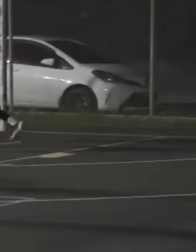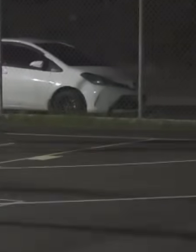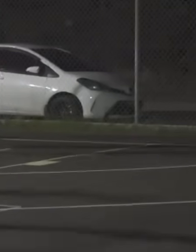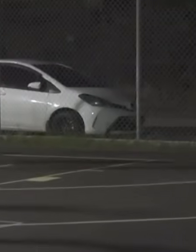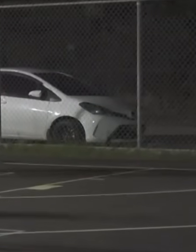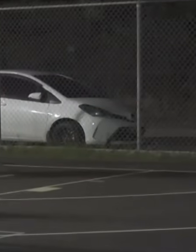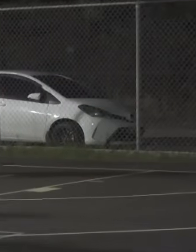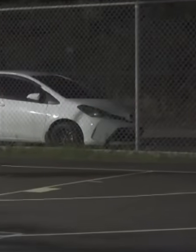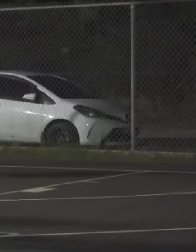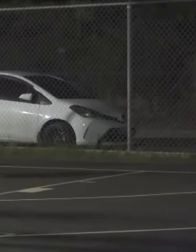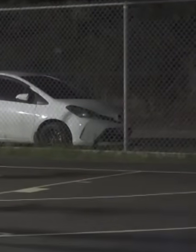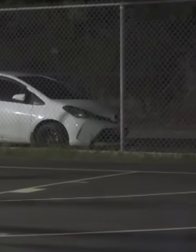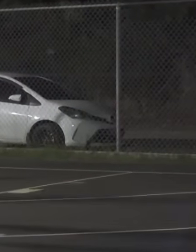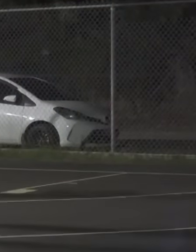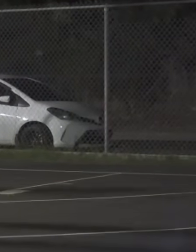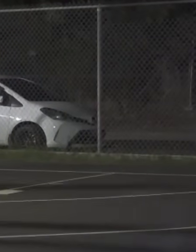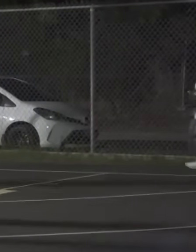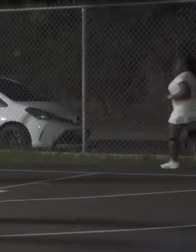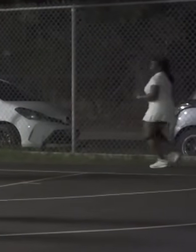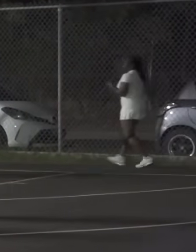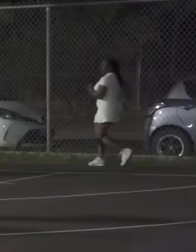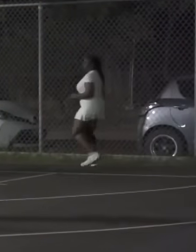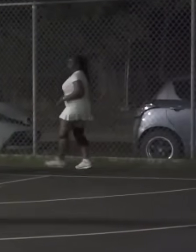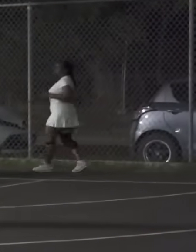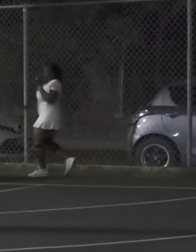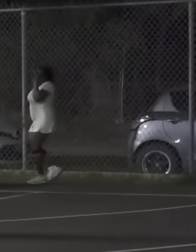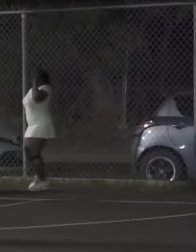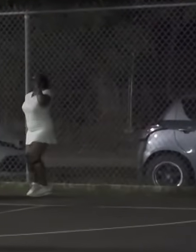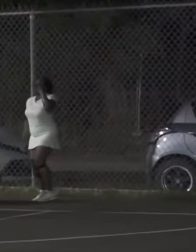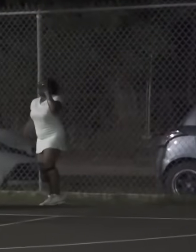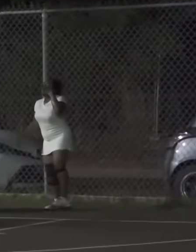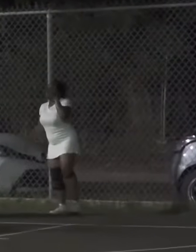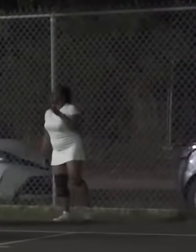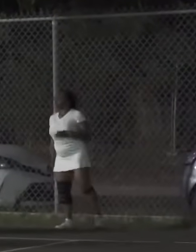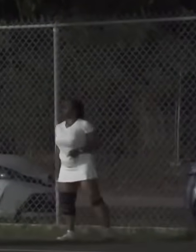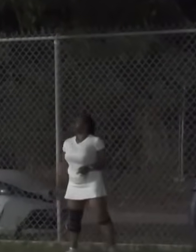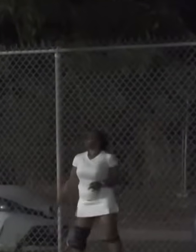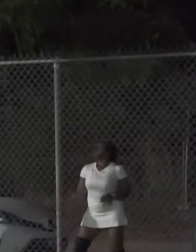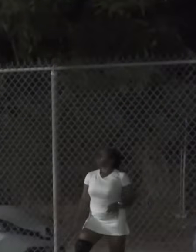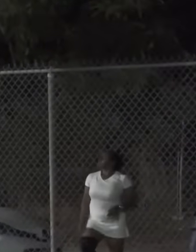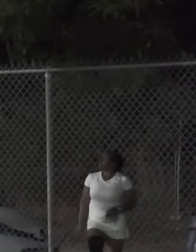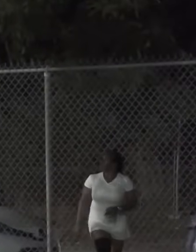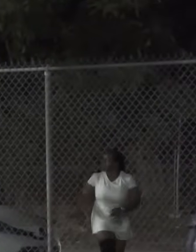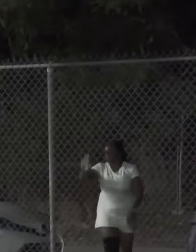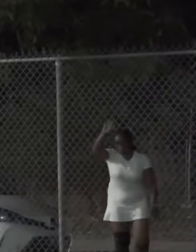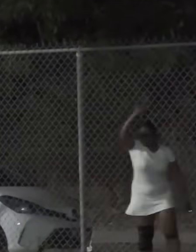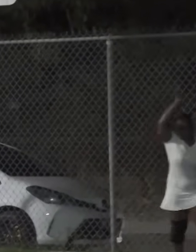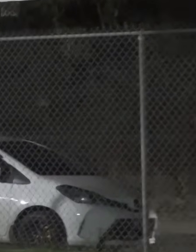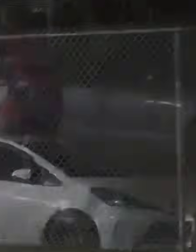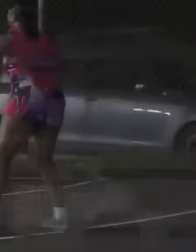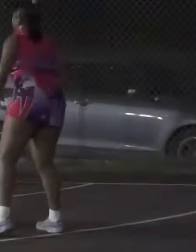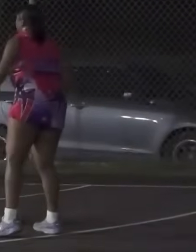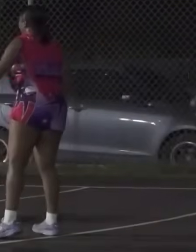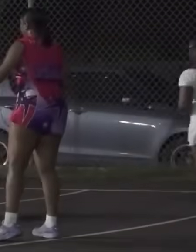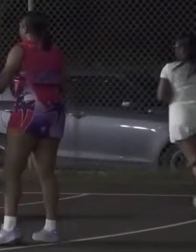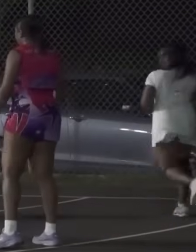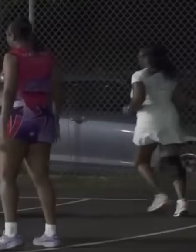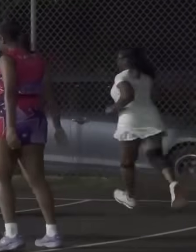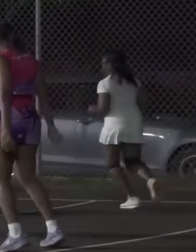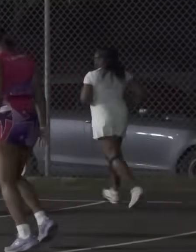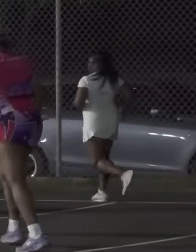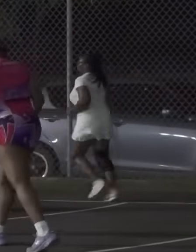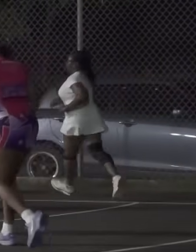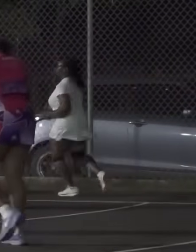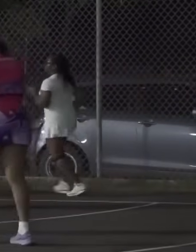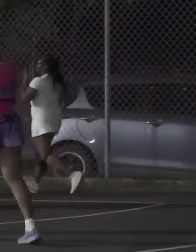Great flexibility and range. Dangerous Dean doing it in style. St. Barnabas just too good in this